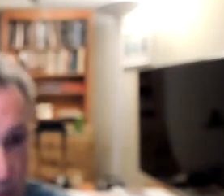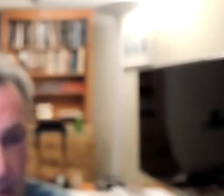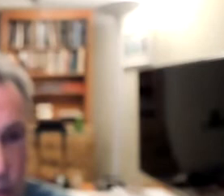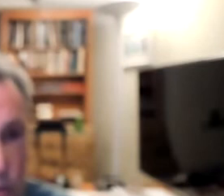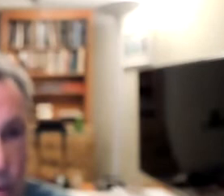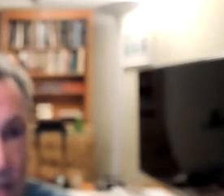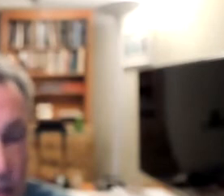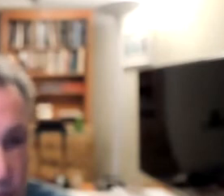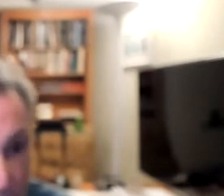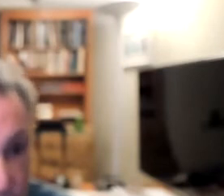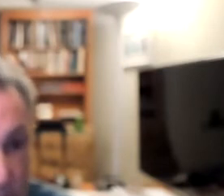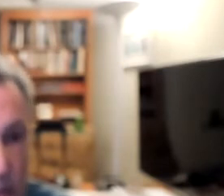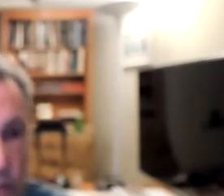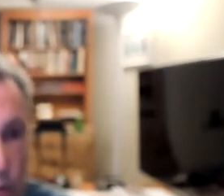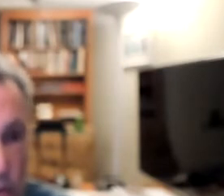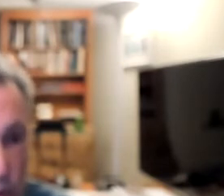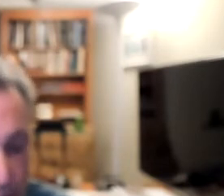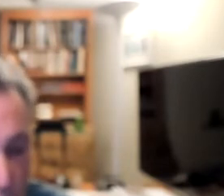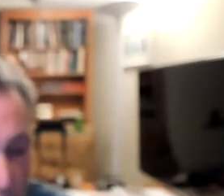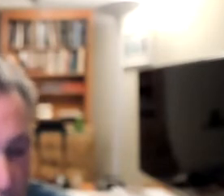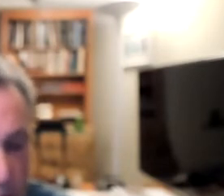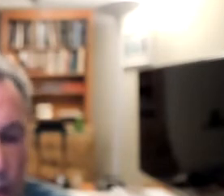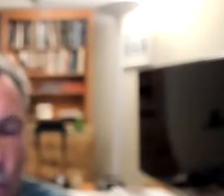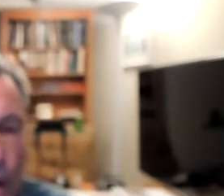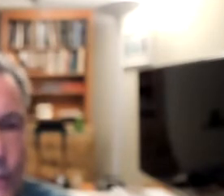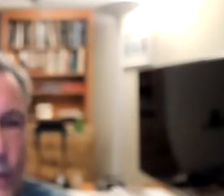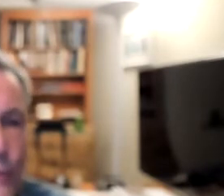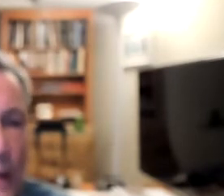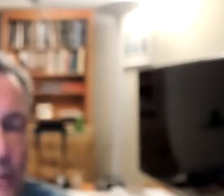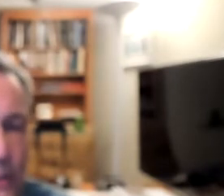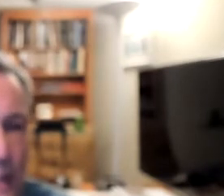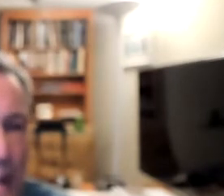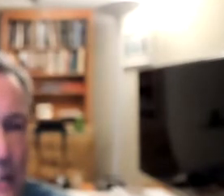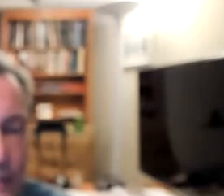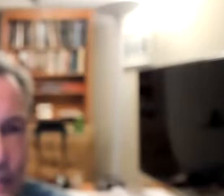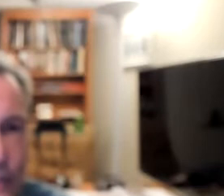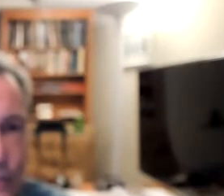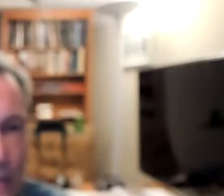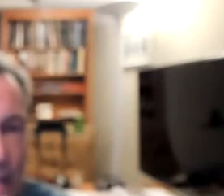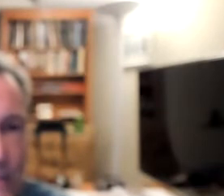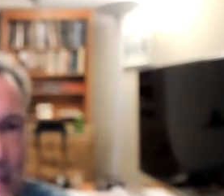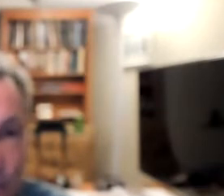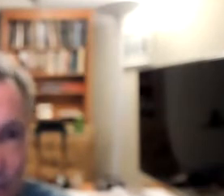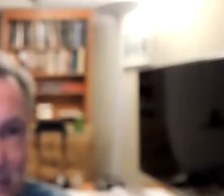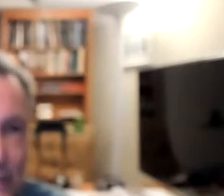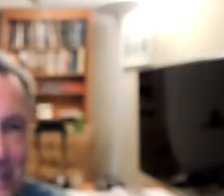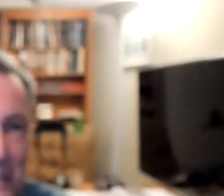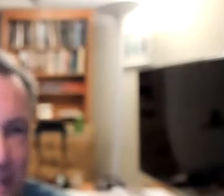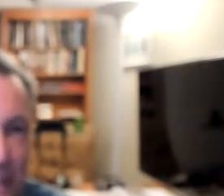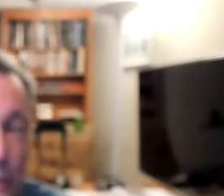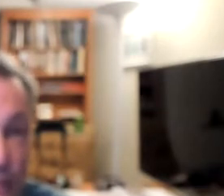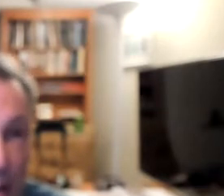Fincher, who directed Seven and The Social Network. One of their favorite actors, this is a